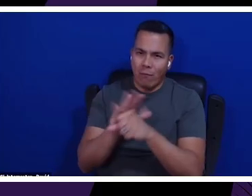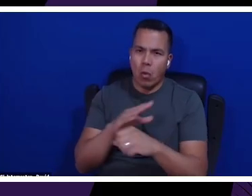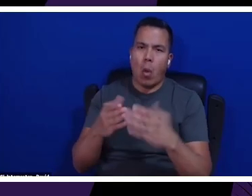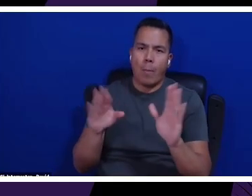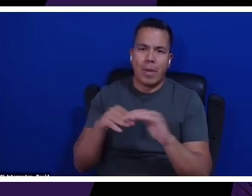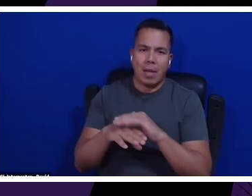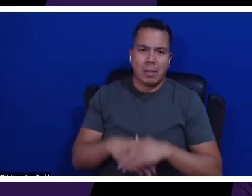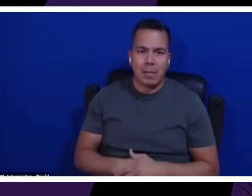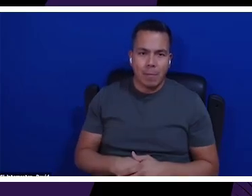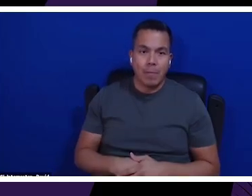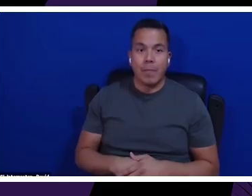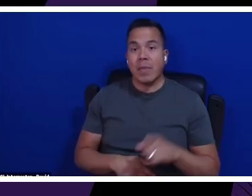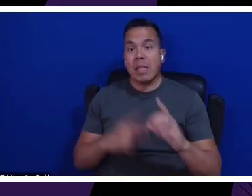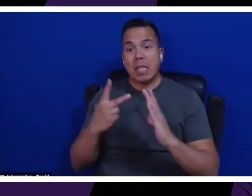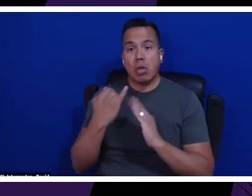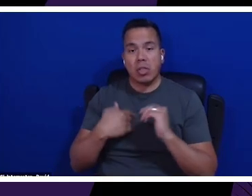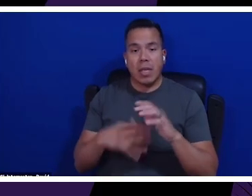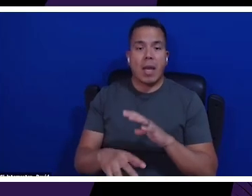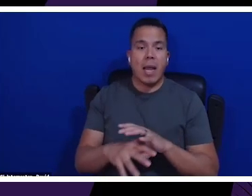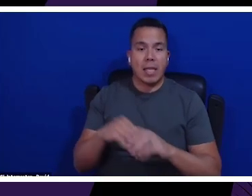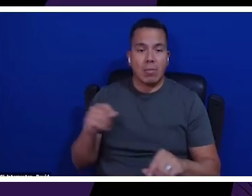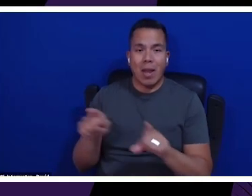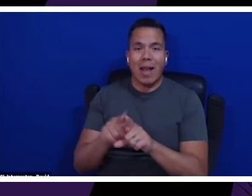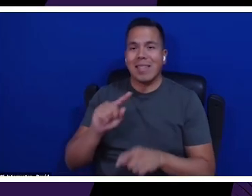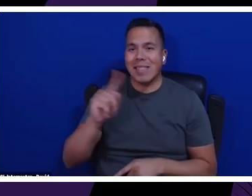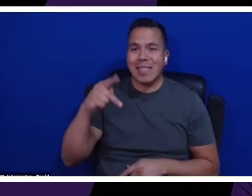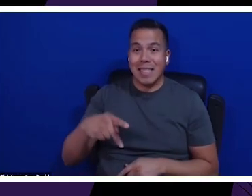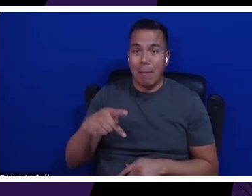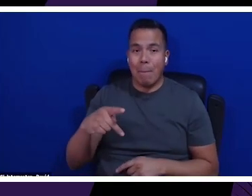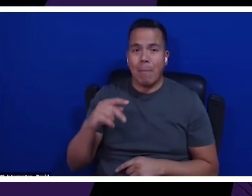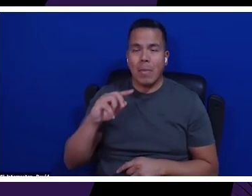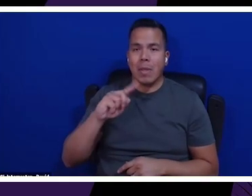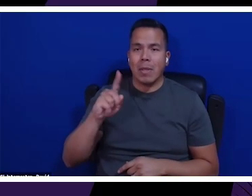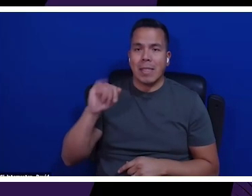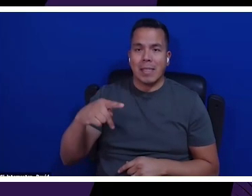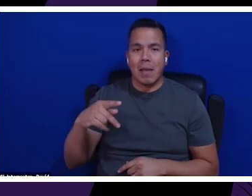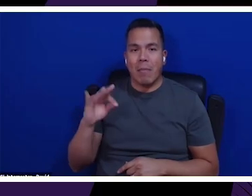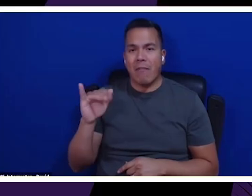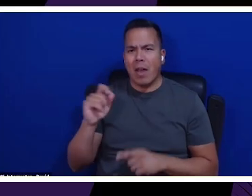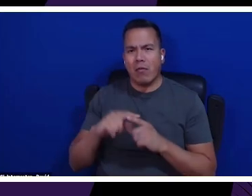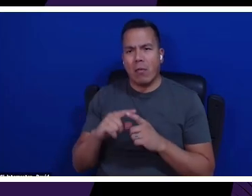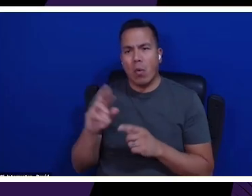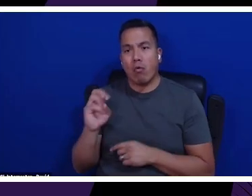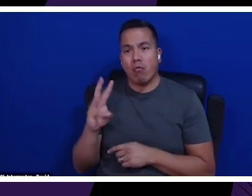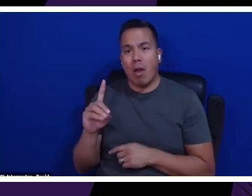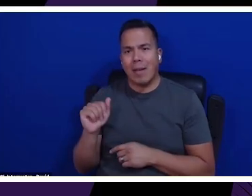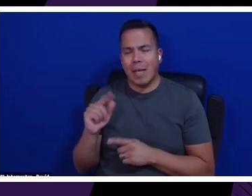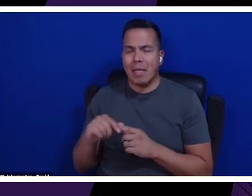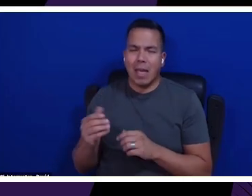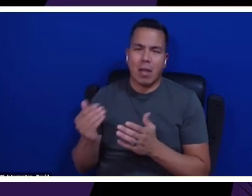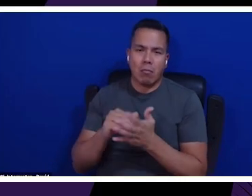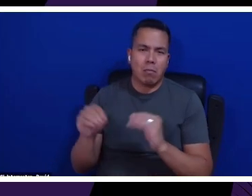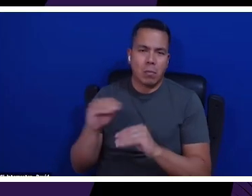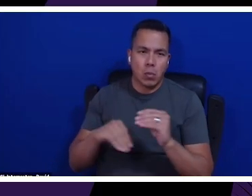be exported as a zip file, preserving the raw data so we could reuse and remix them for the final visuals. Using